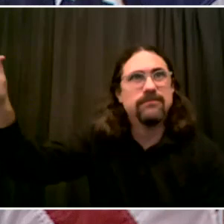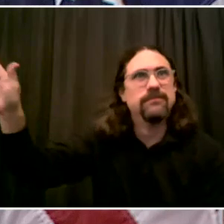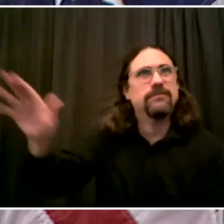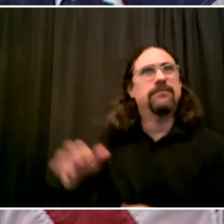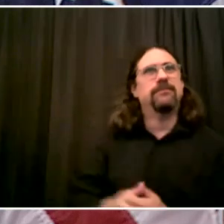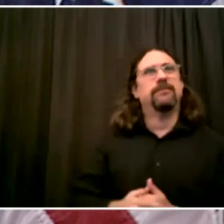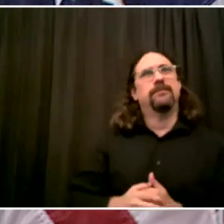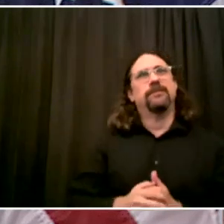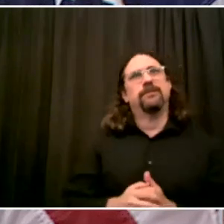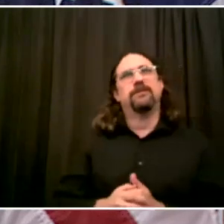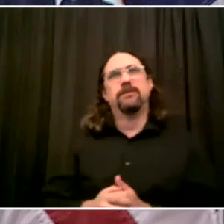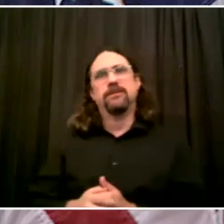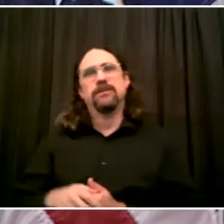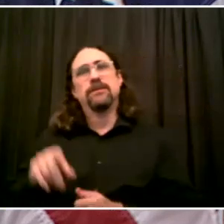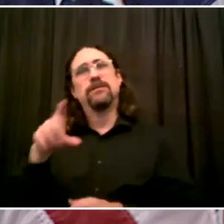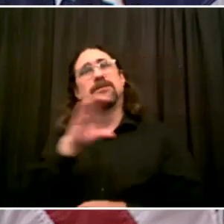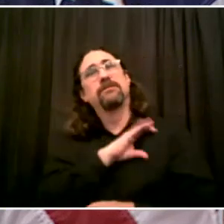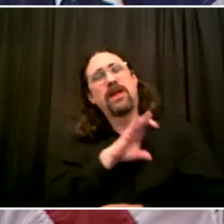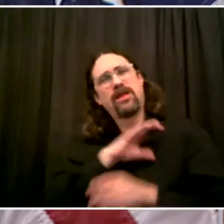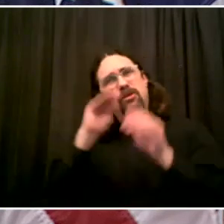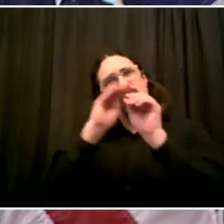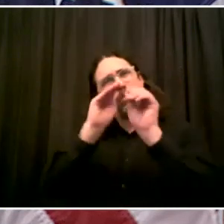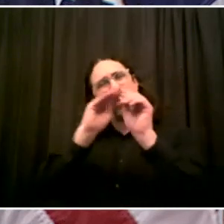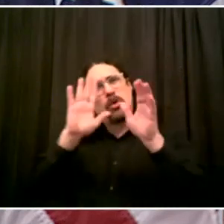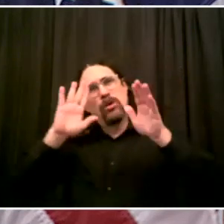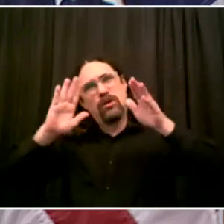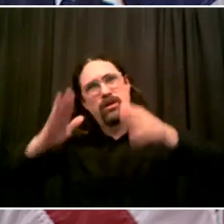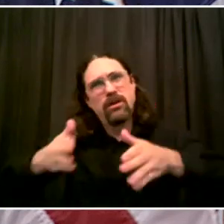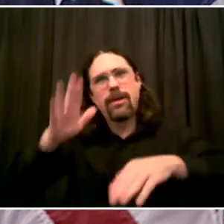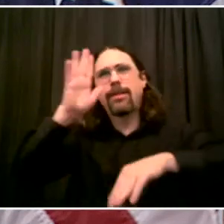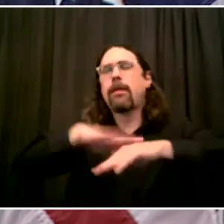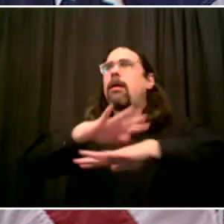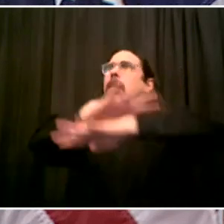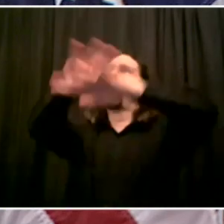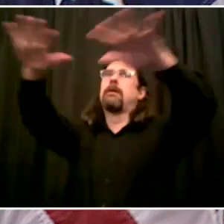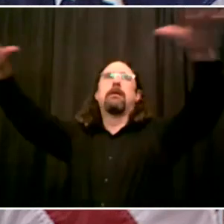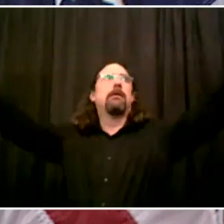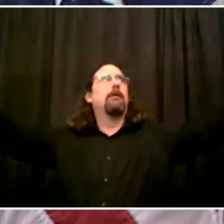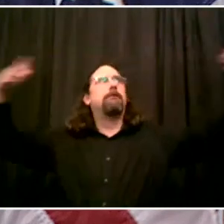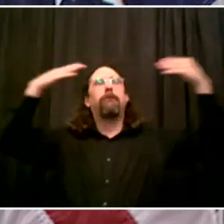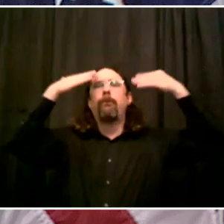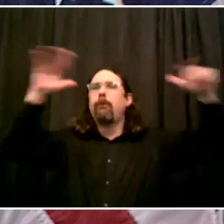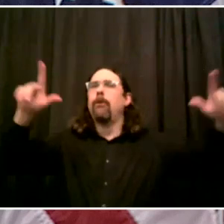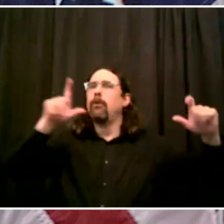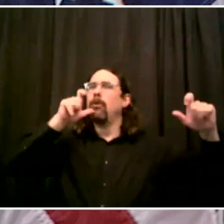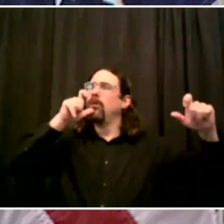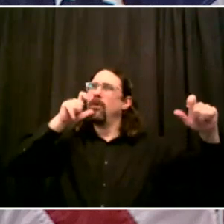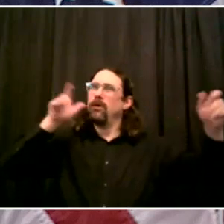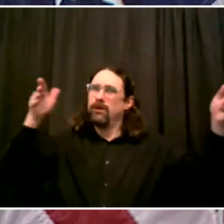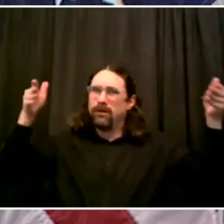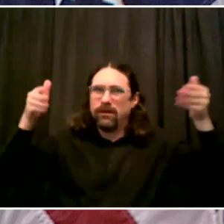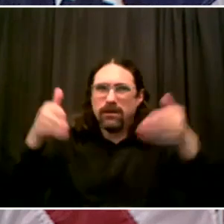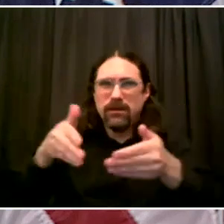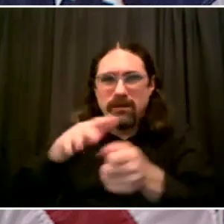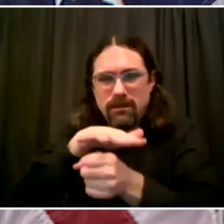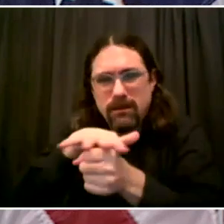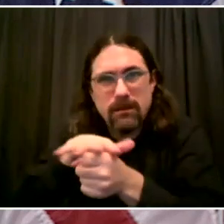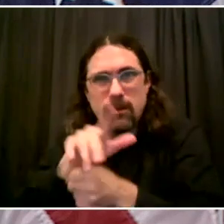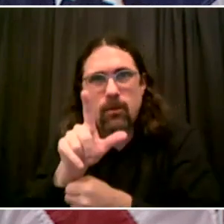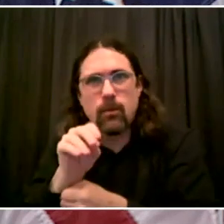worked. Reducing incarceration has worked. We've got a lot we have to do together, but it begins with restoring